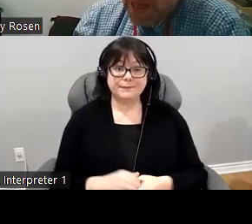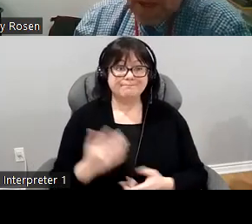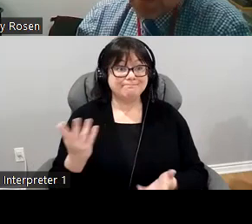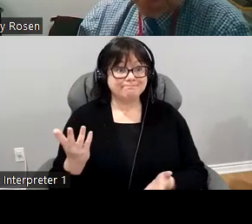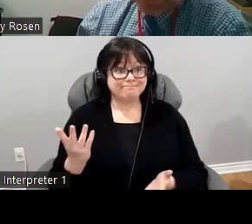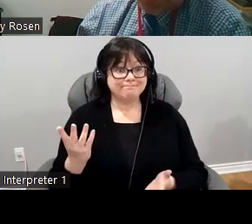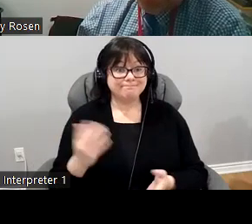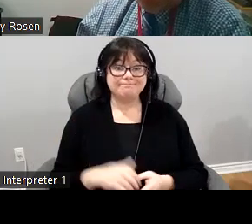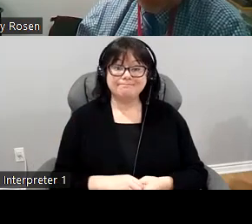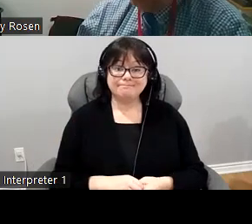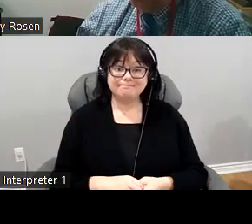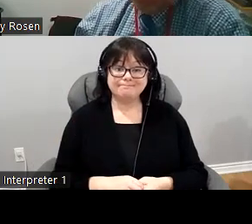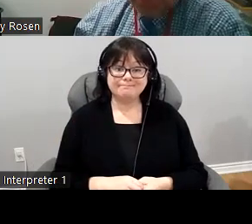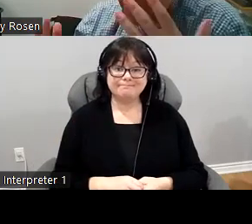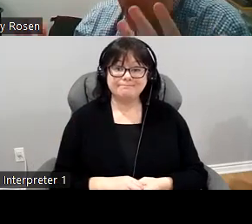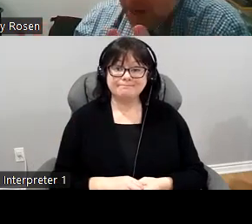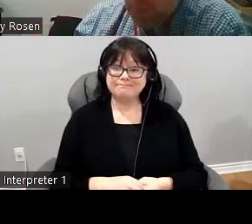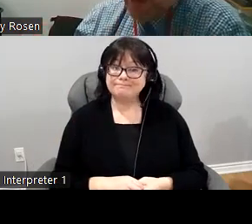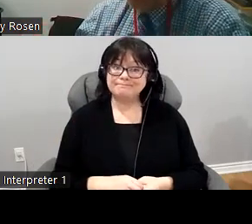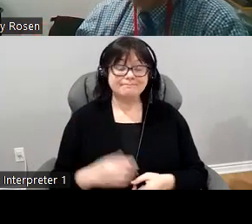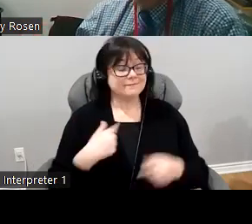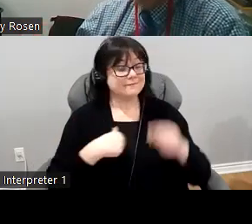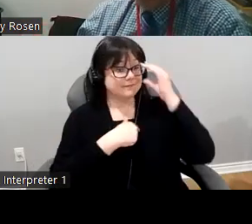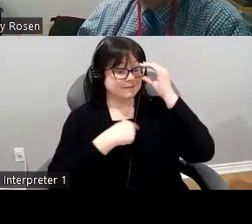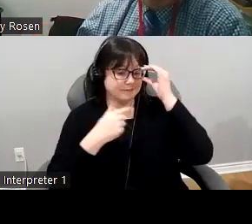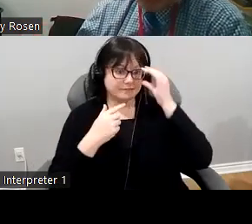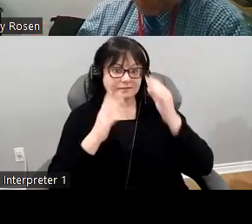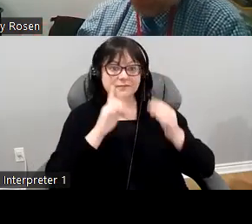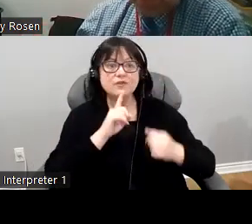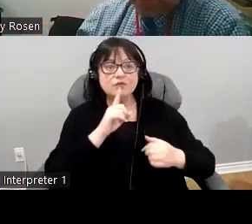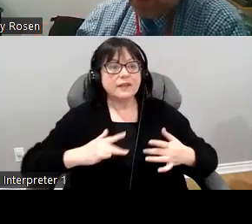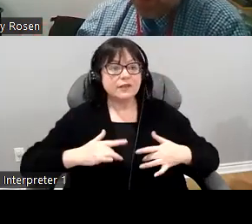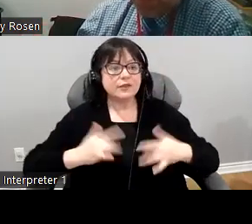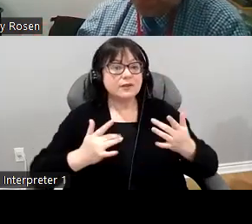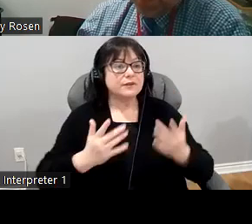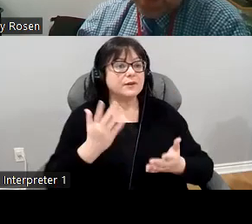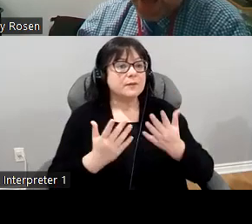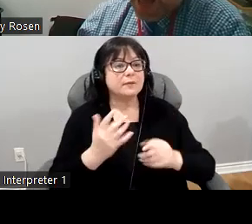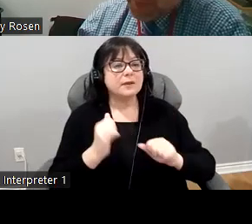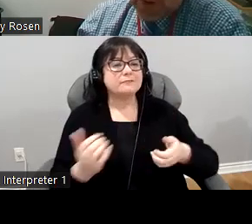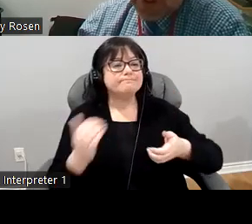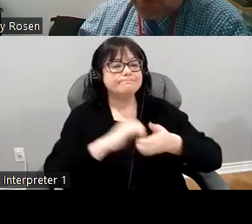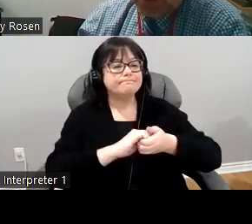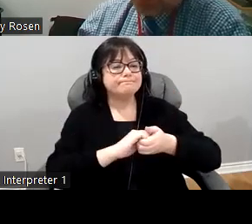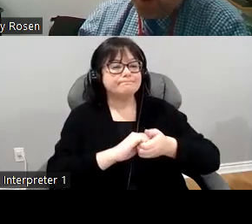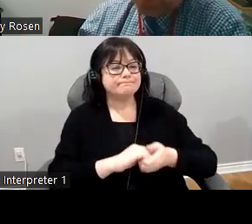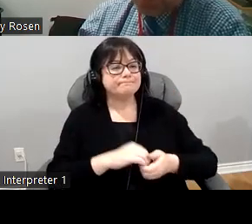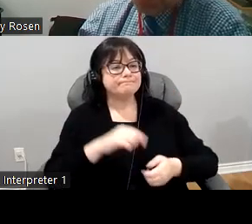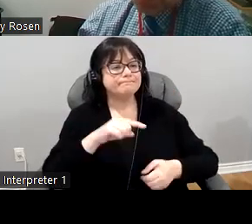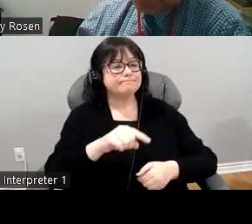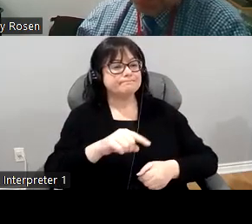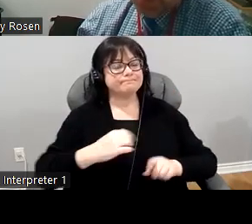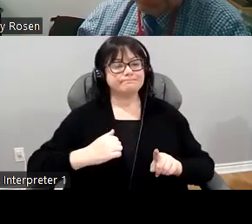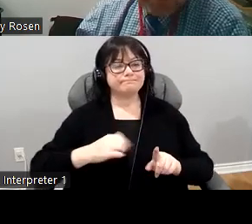We'd be delighted to try to find a way to work on workshops with hospitals and emerge